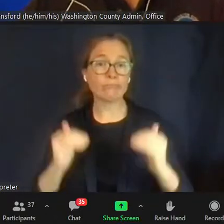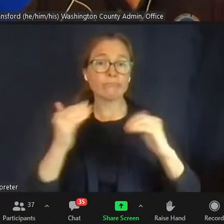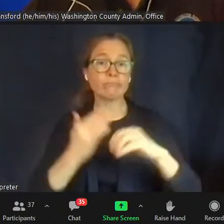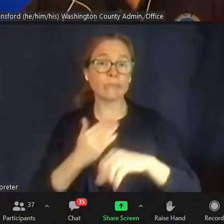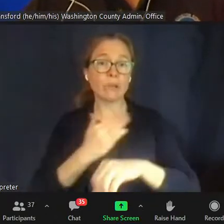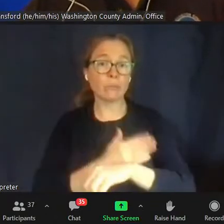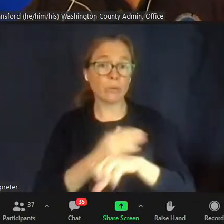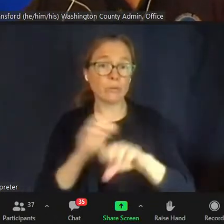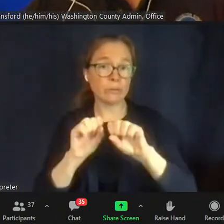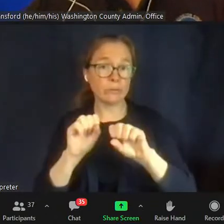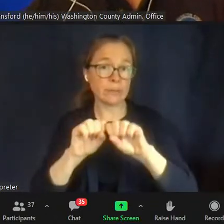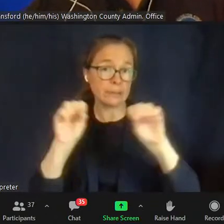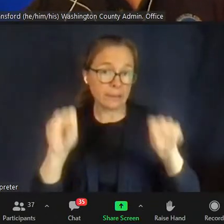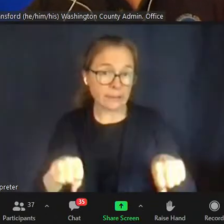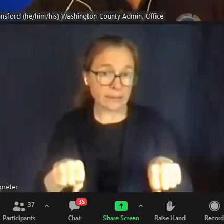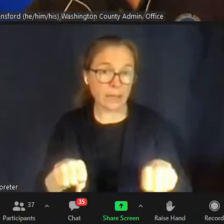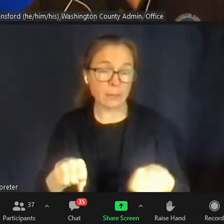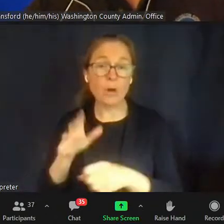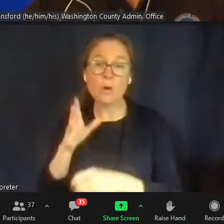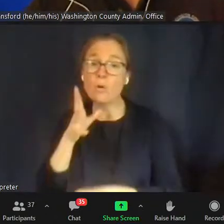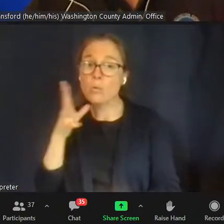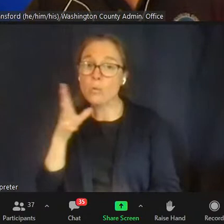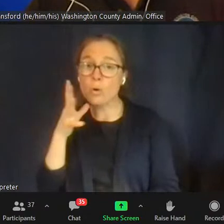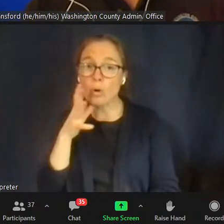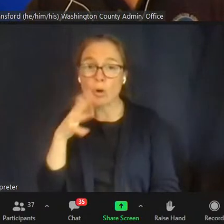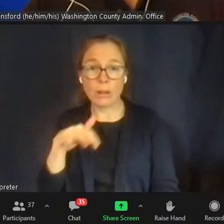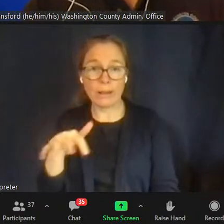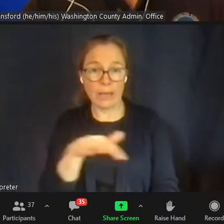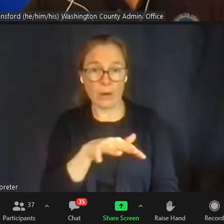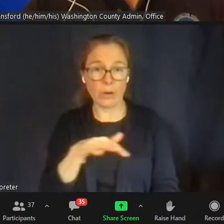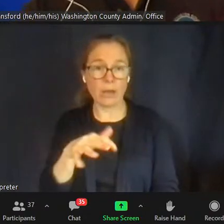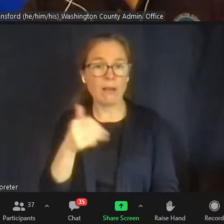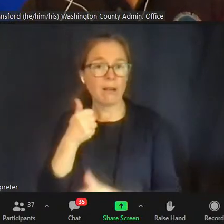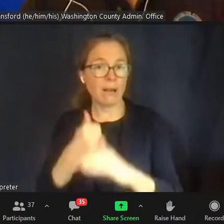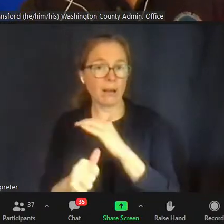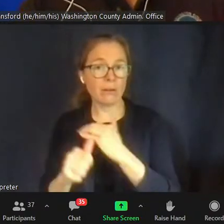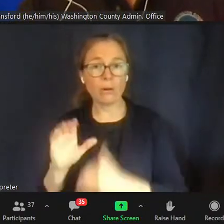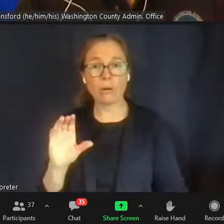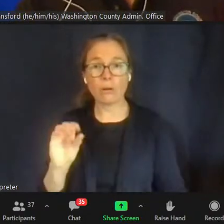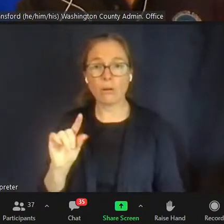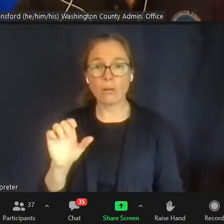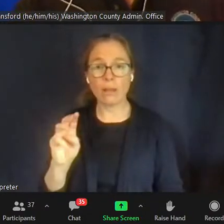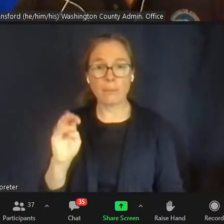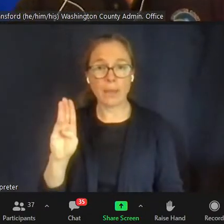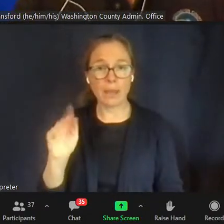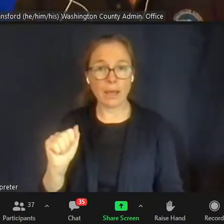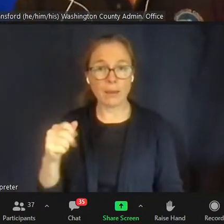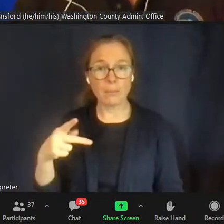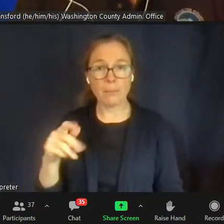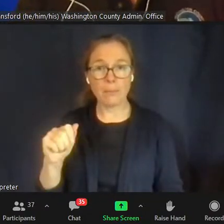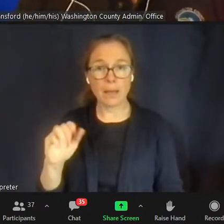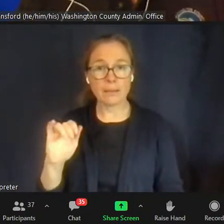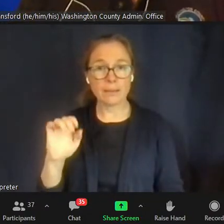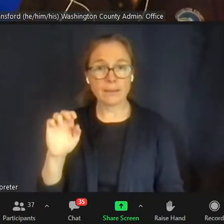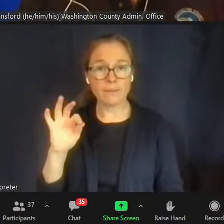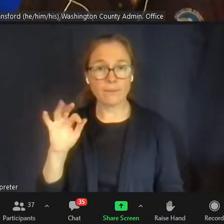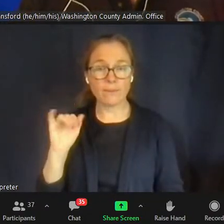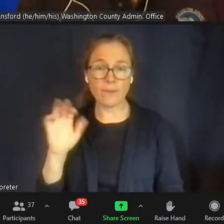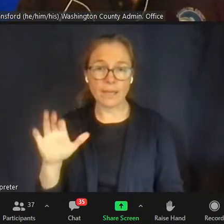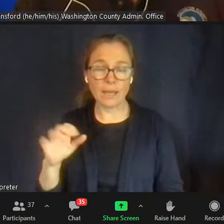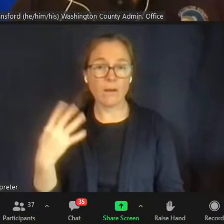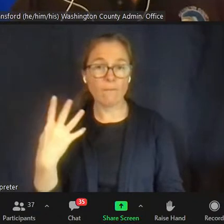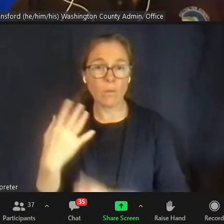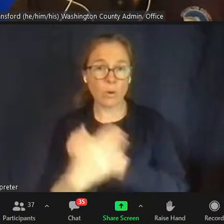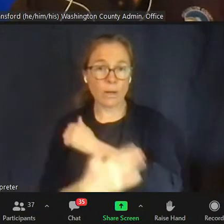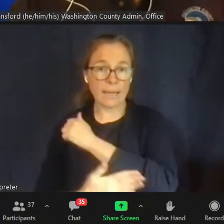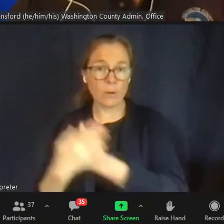right now. One is in our rural areas that we're doing through the Columbia Pacific, which is basically a 4-county economic development group. We're